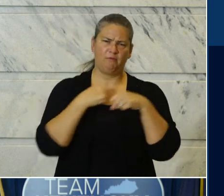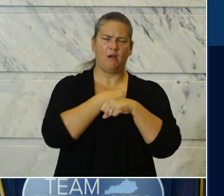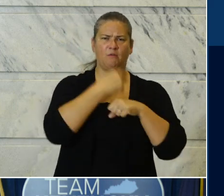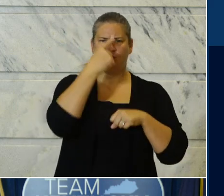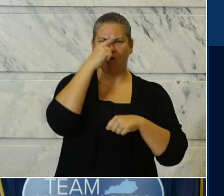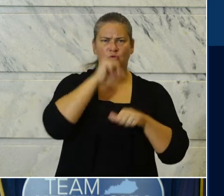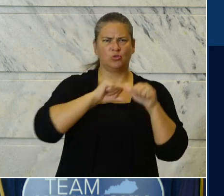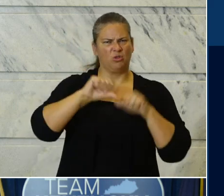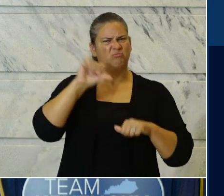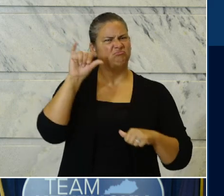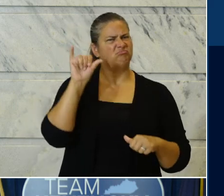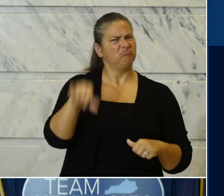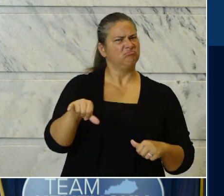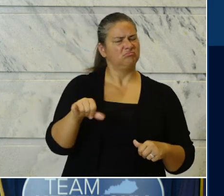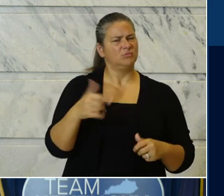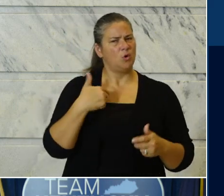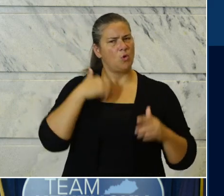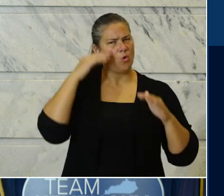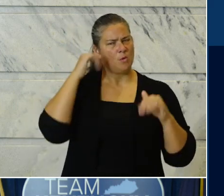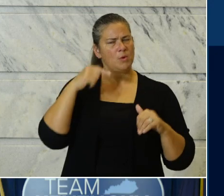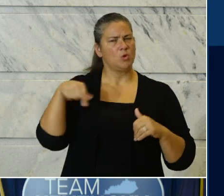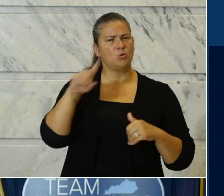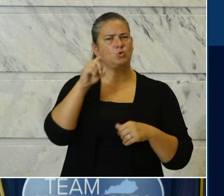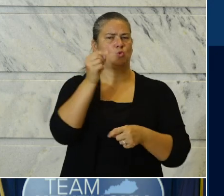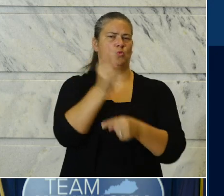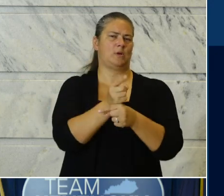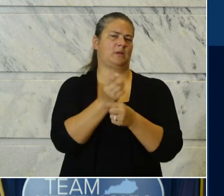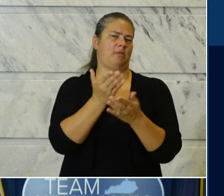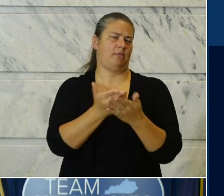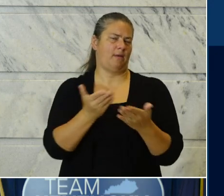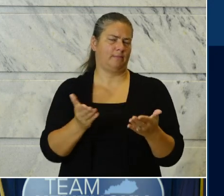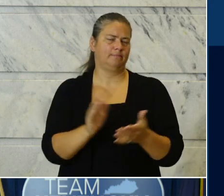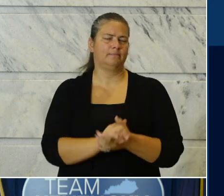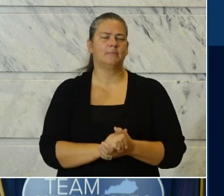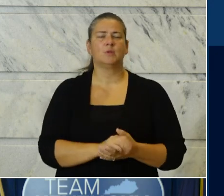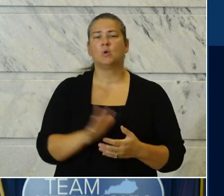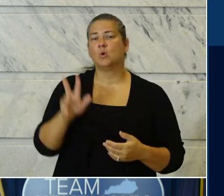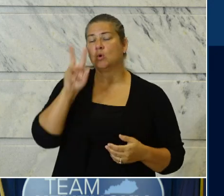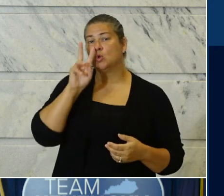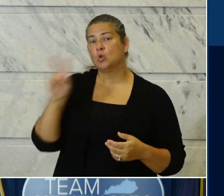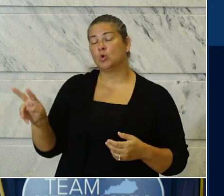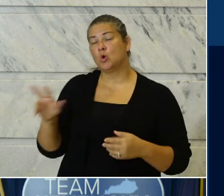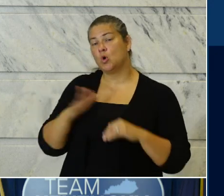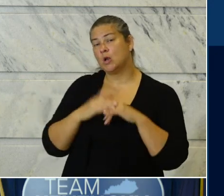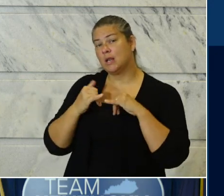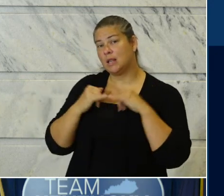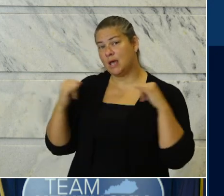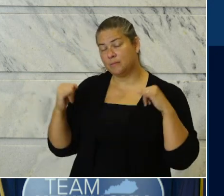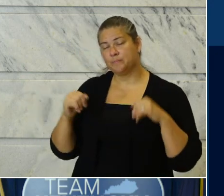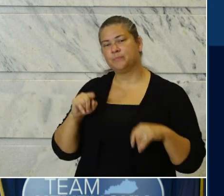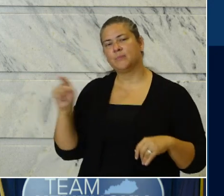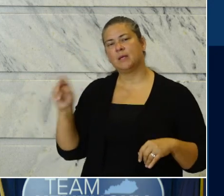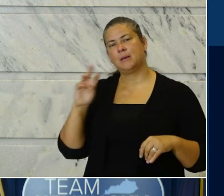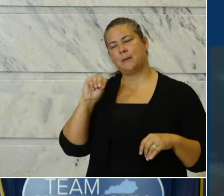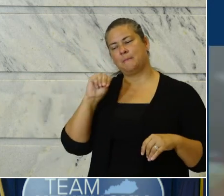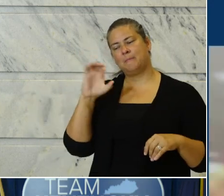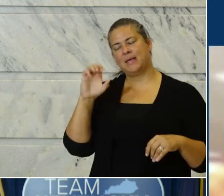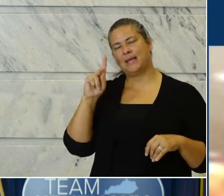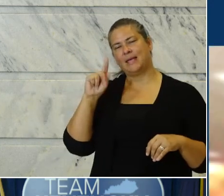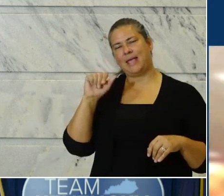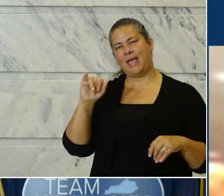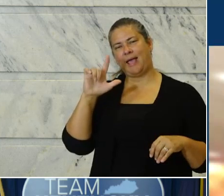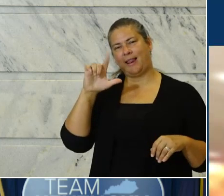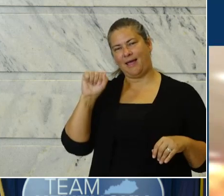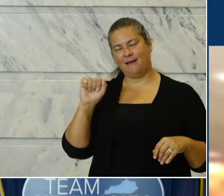all do that right thing. So let's look at a couple things that are online. This is Michaela Epps,